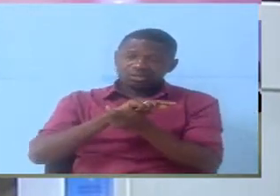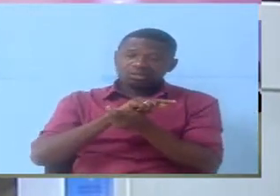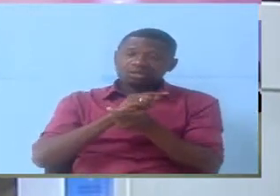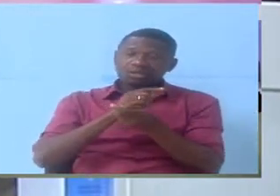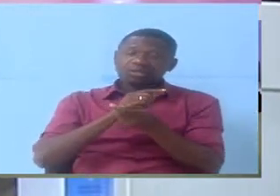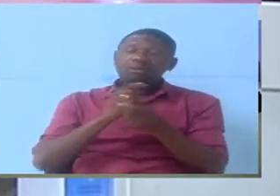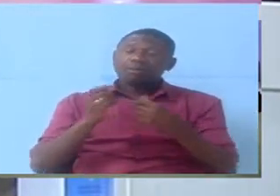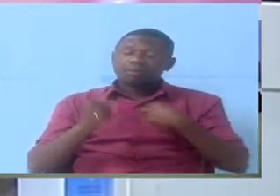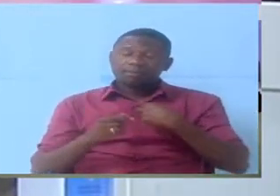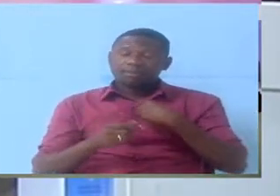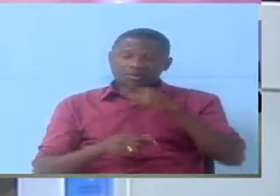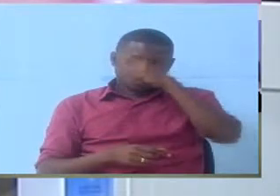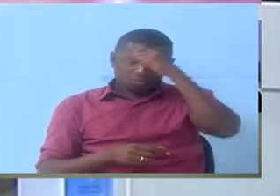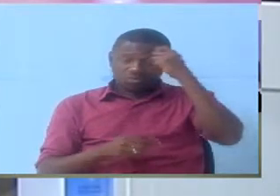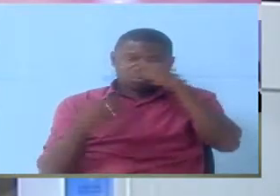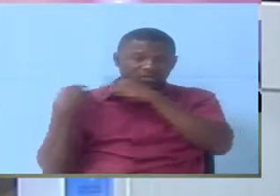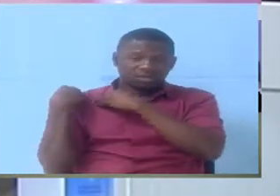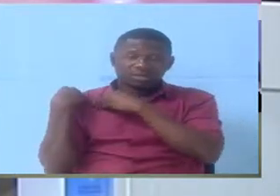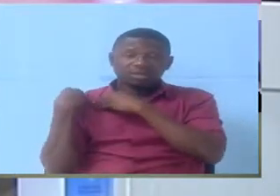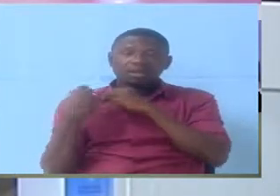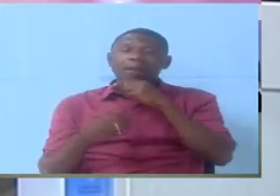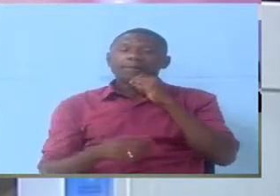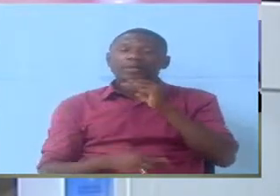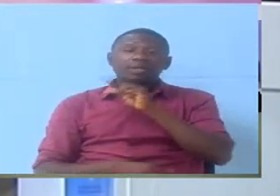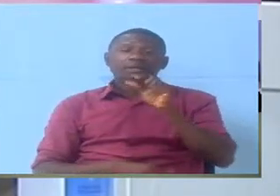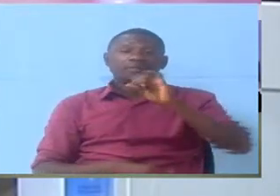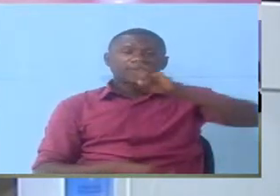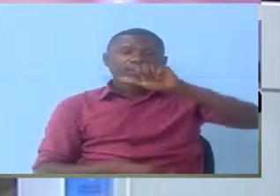I decided to keep away from these investigations.